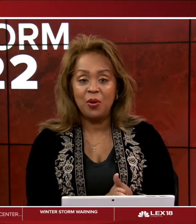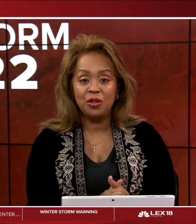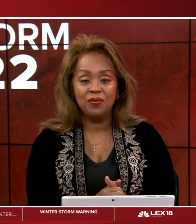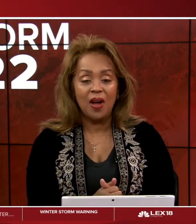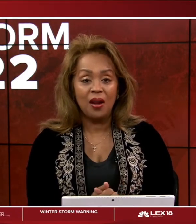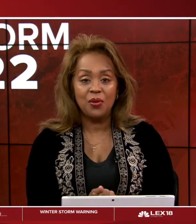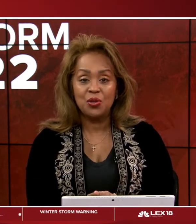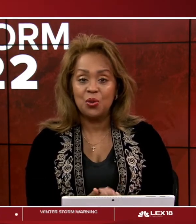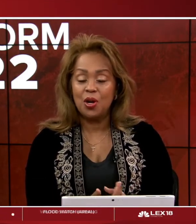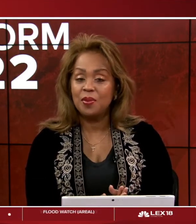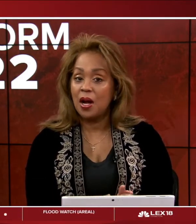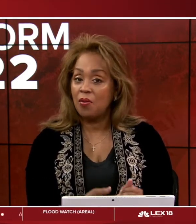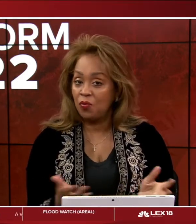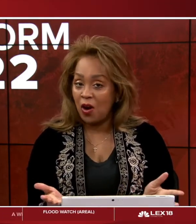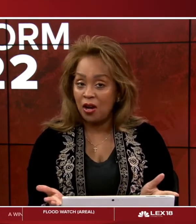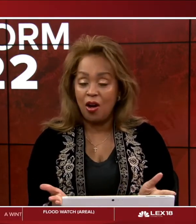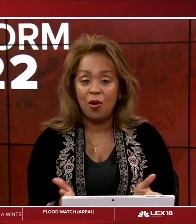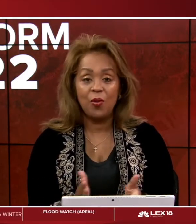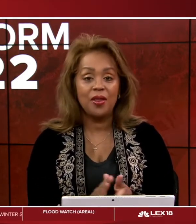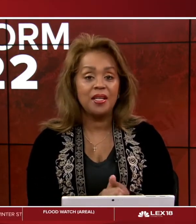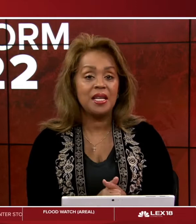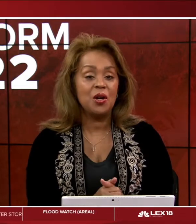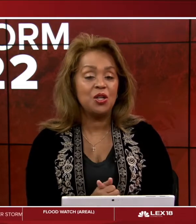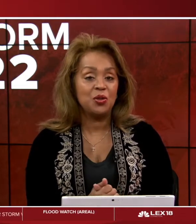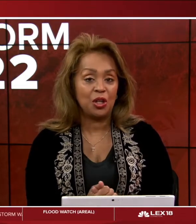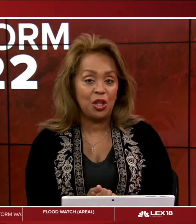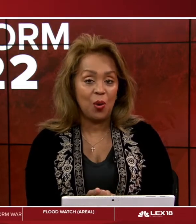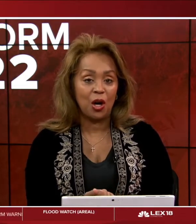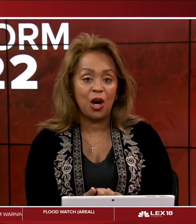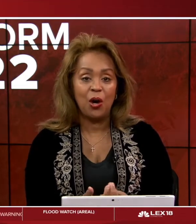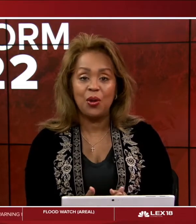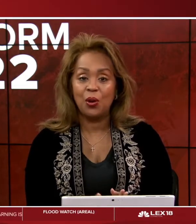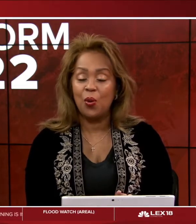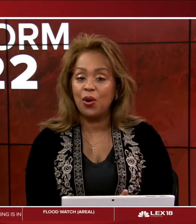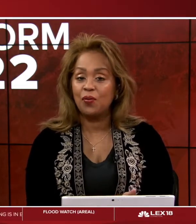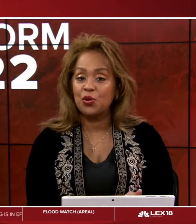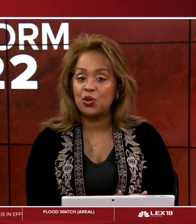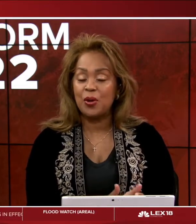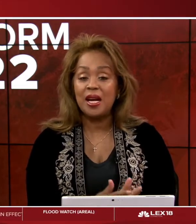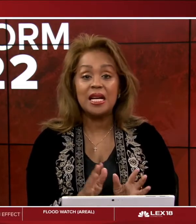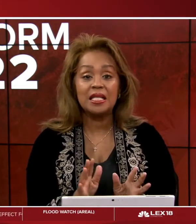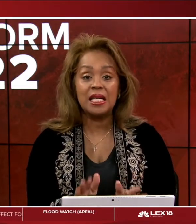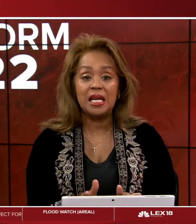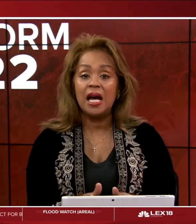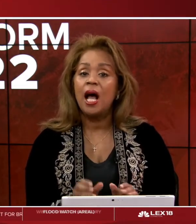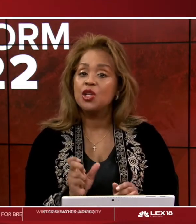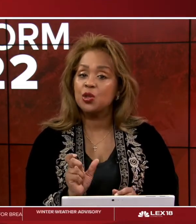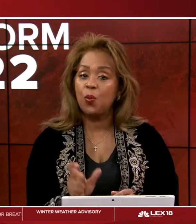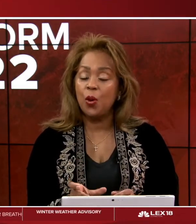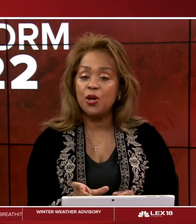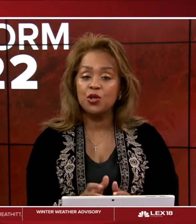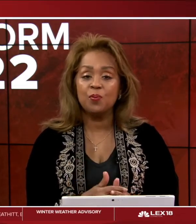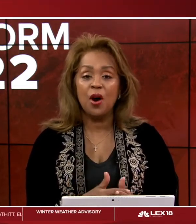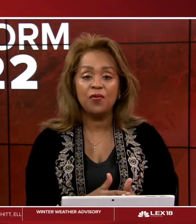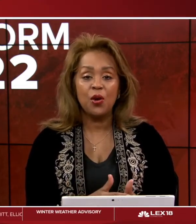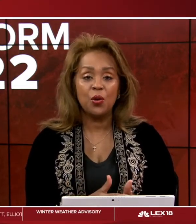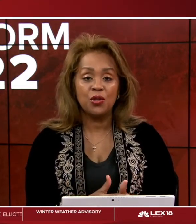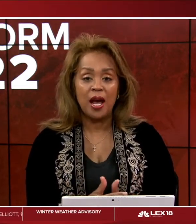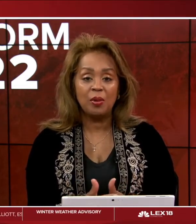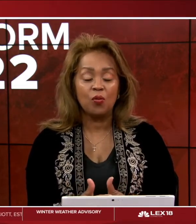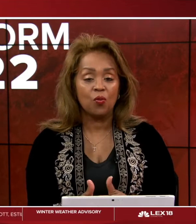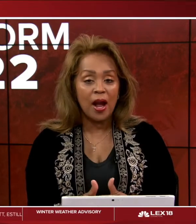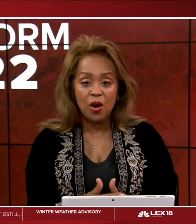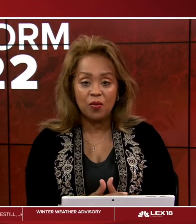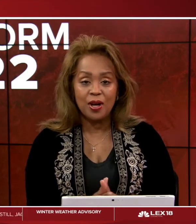are able to follow the storms right along with us here. Use the QR code in the corner of your screen. It's key. Just point your smartphone